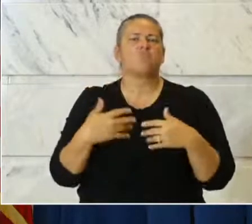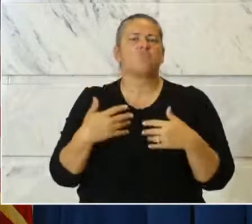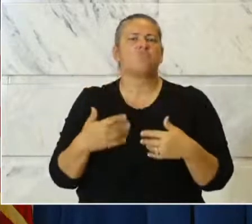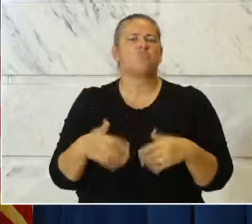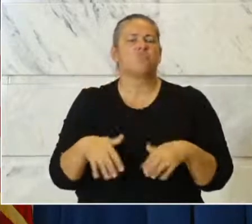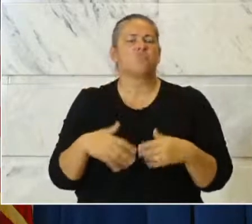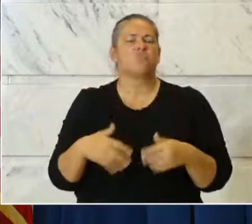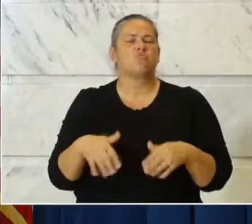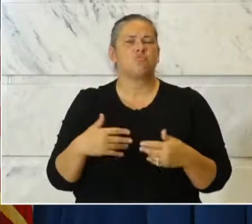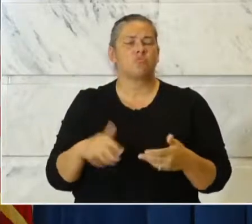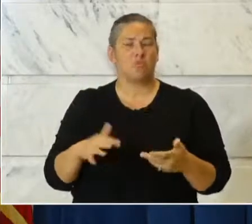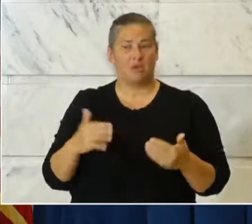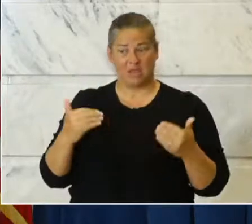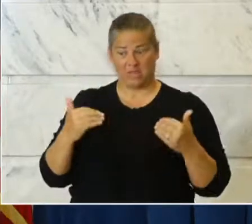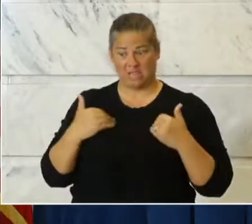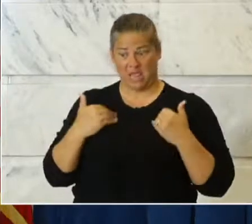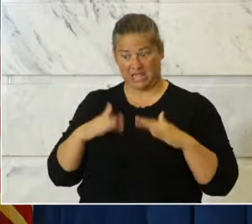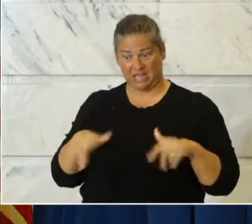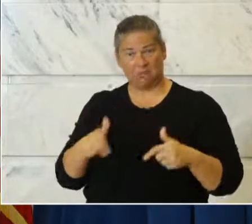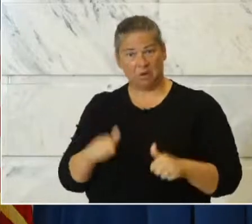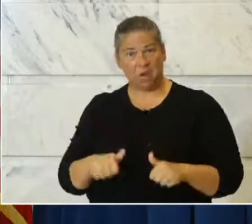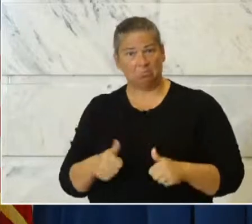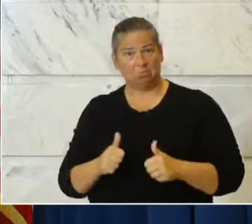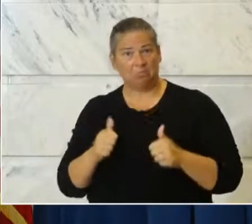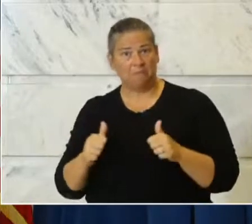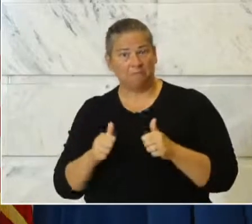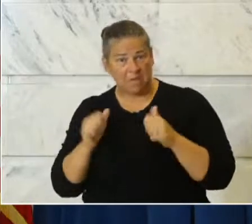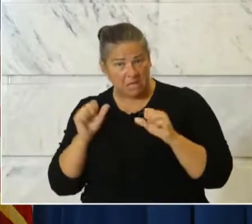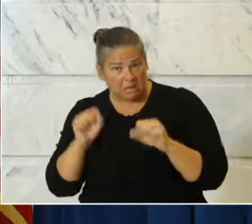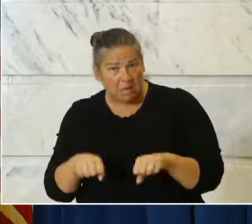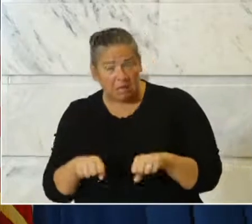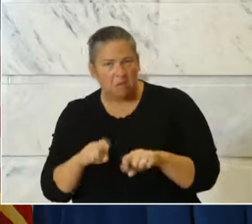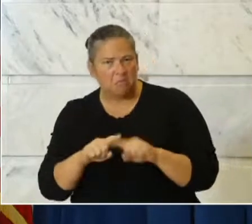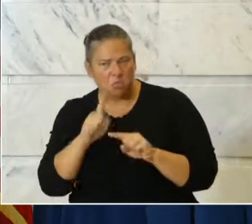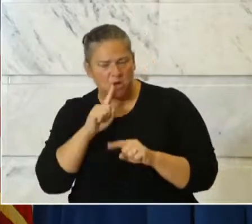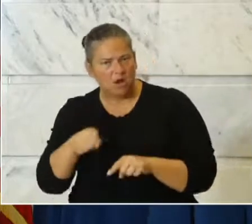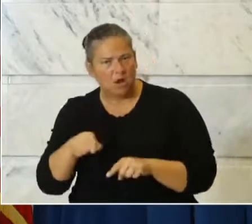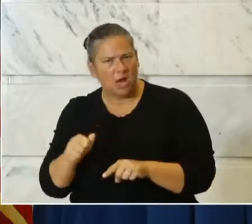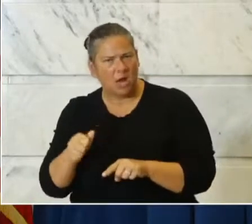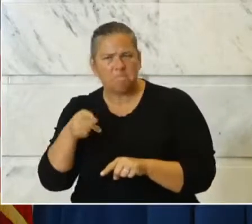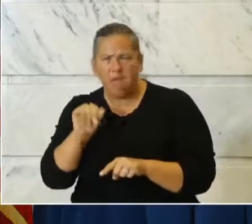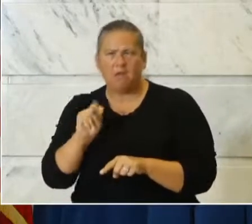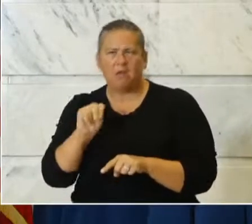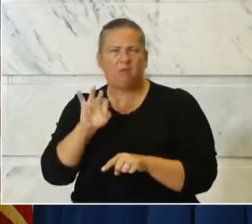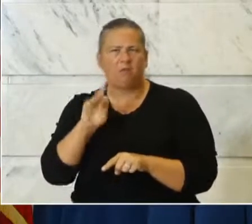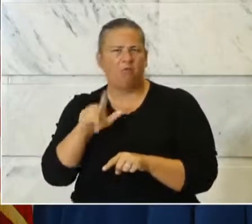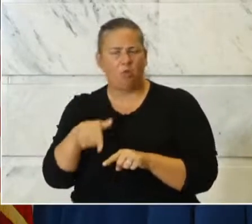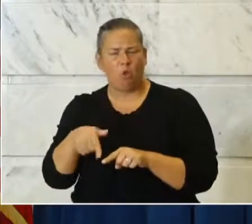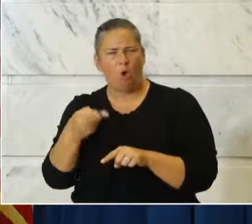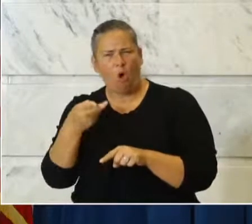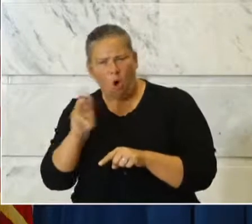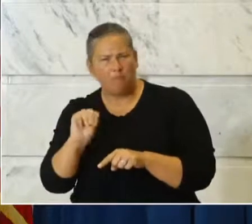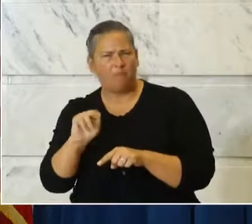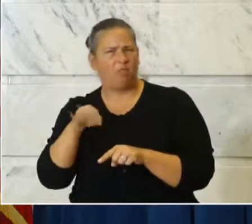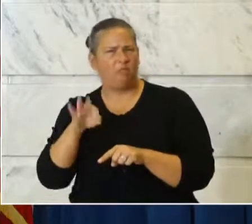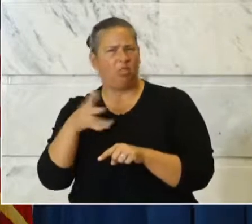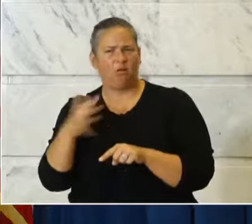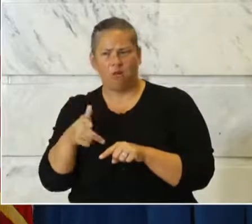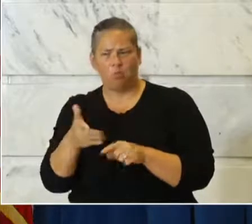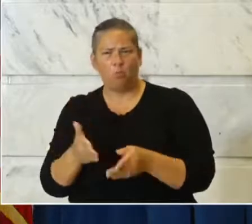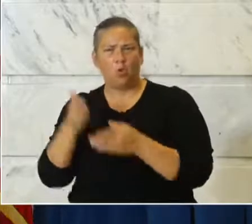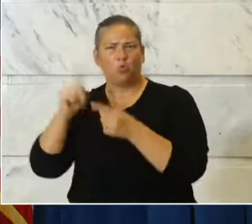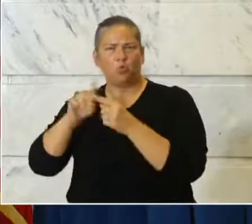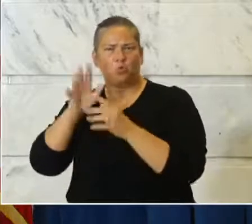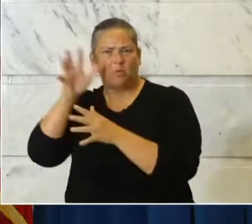while young people might not die from this virus, it can be incredibly painful, harm them, and they can bring it home to grandparents. I